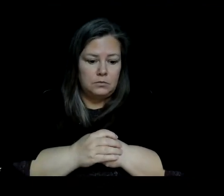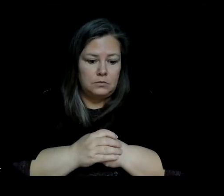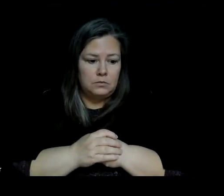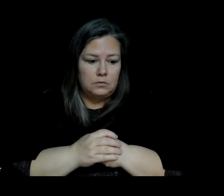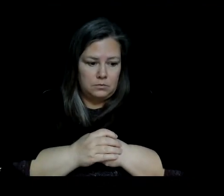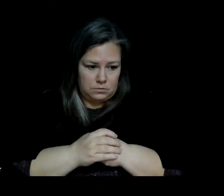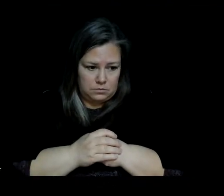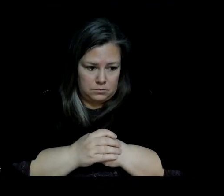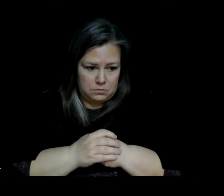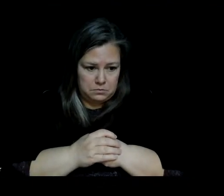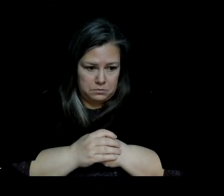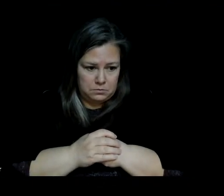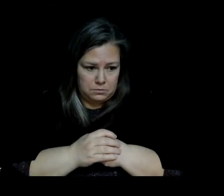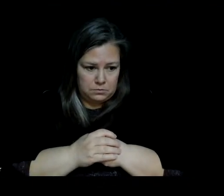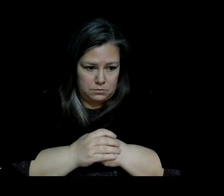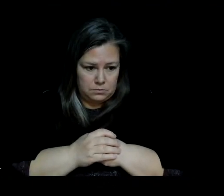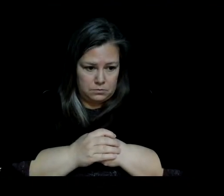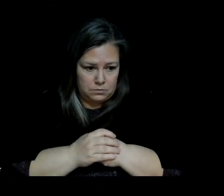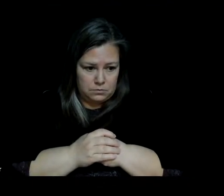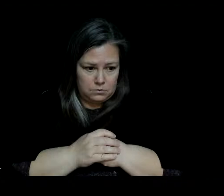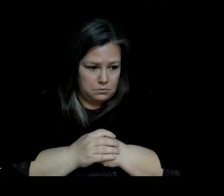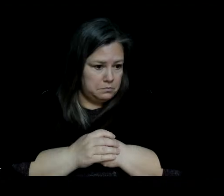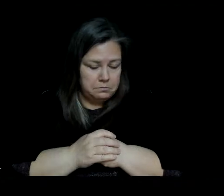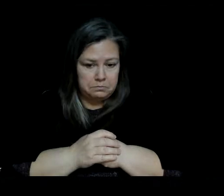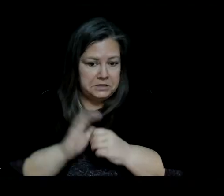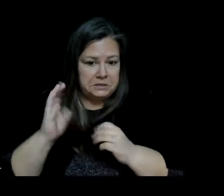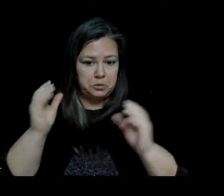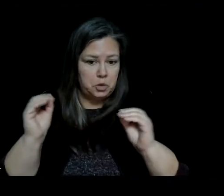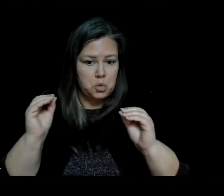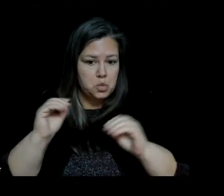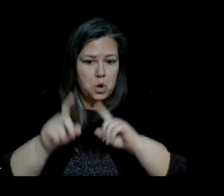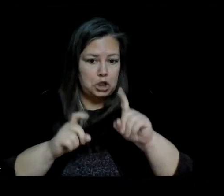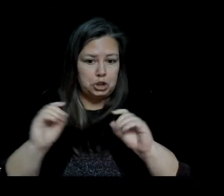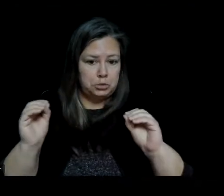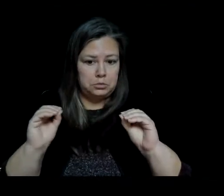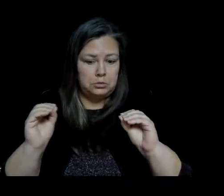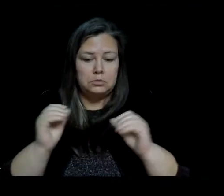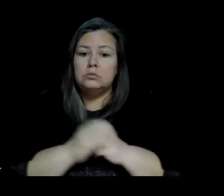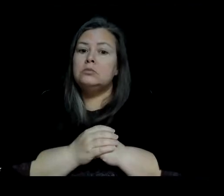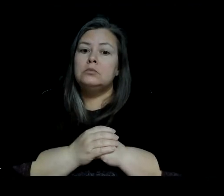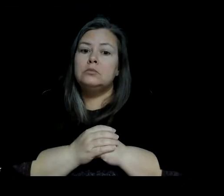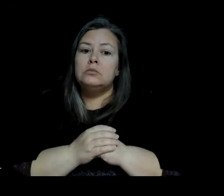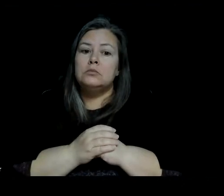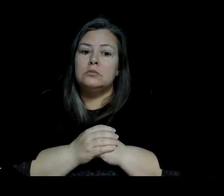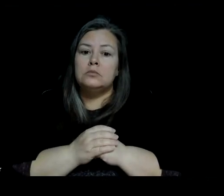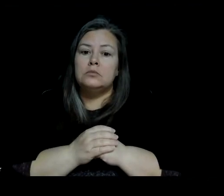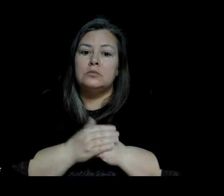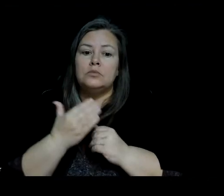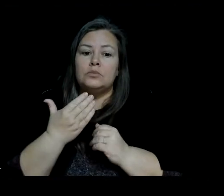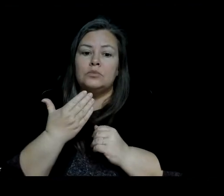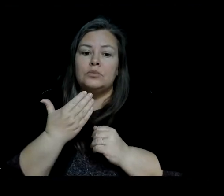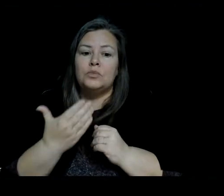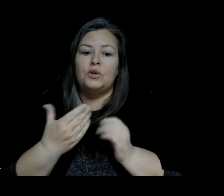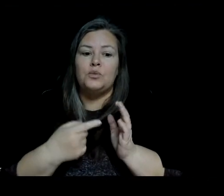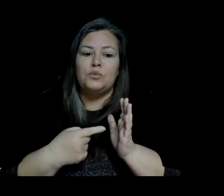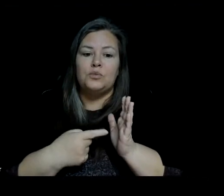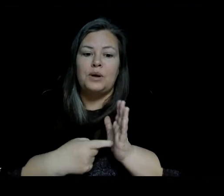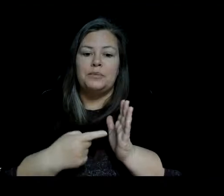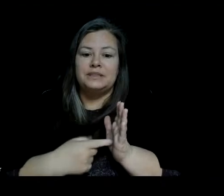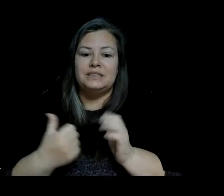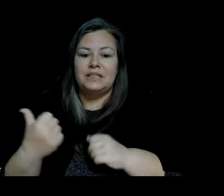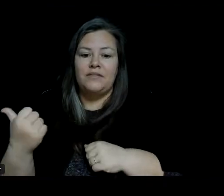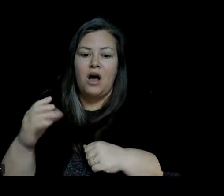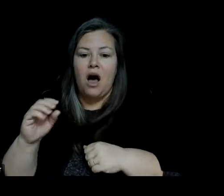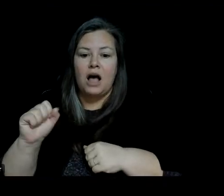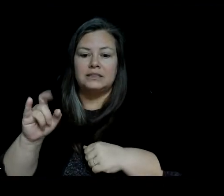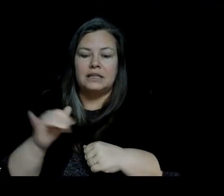Committee questions? Not seeing any. Go ahead, Representative Ostley. Thank you, Mr. Chair.